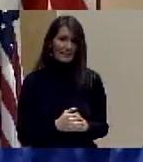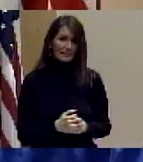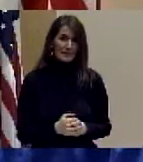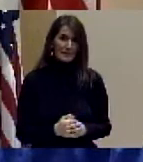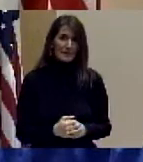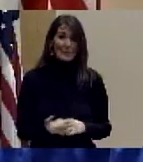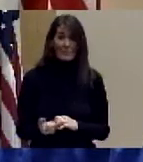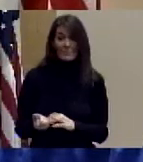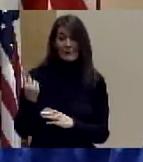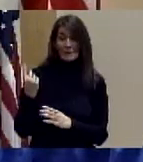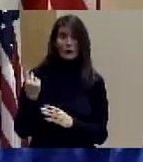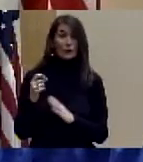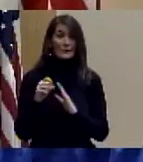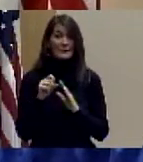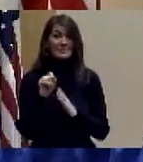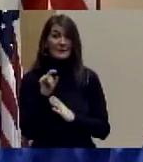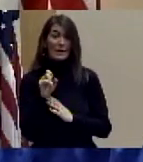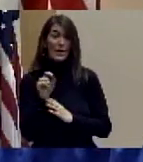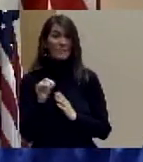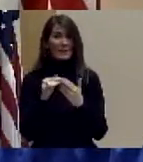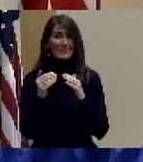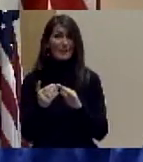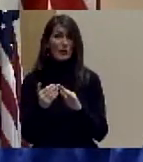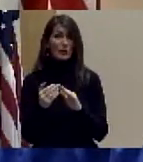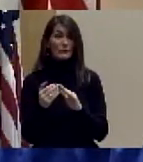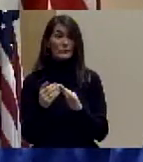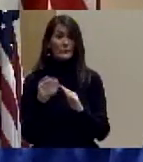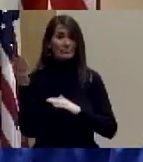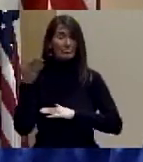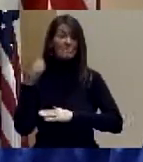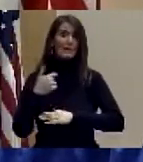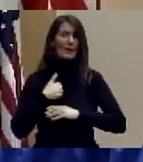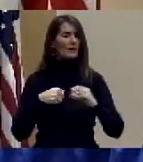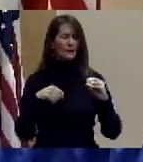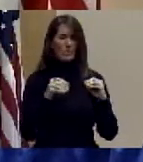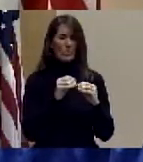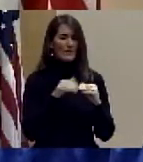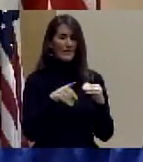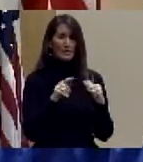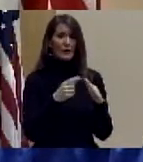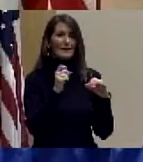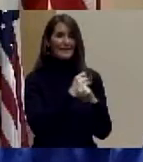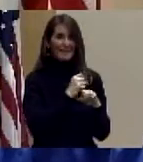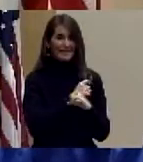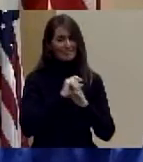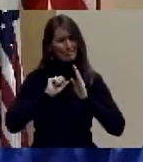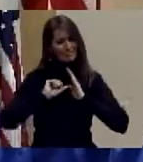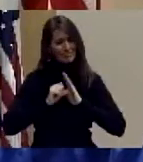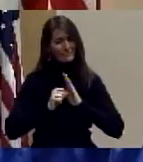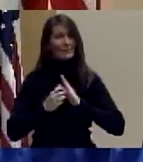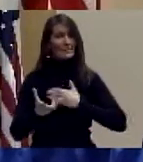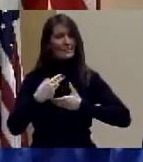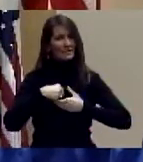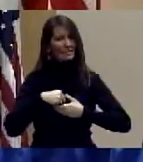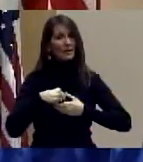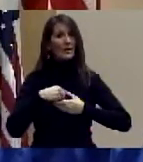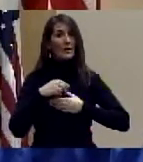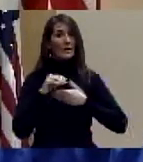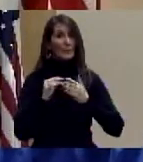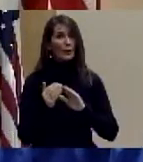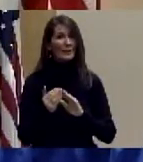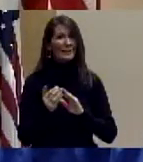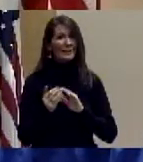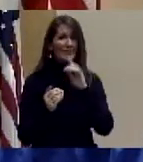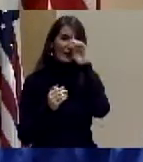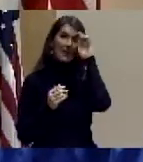year's State of the Town address, I went beyond the statistics to emphasize the importance of community engagement in evaluating